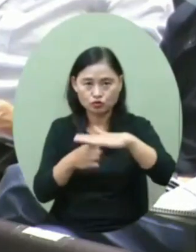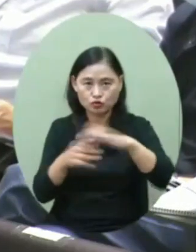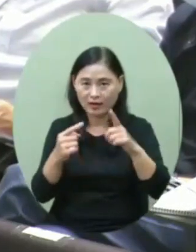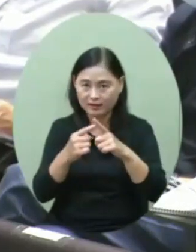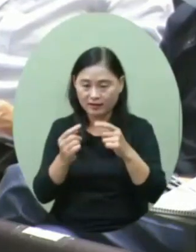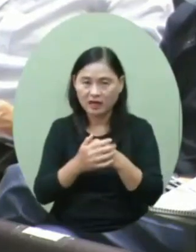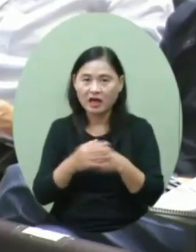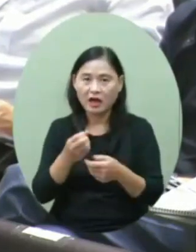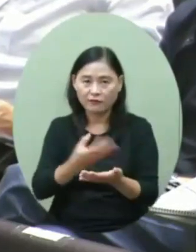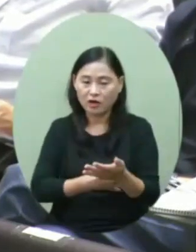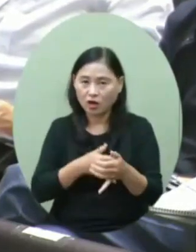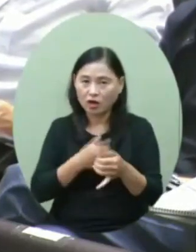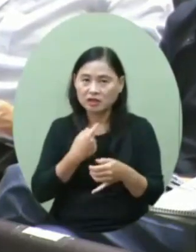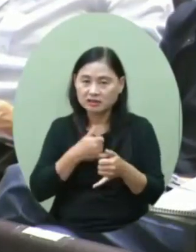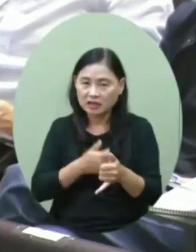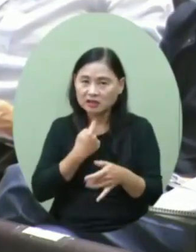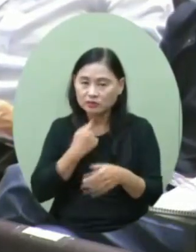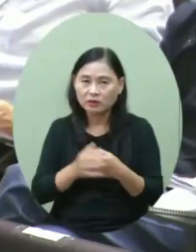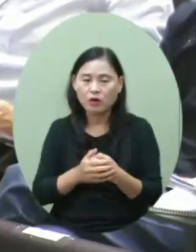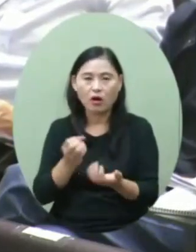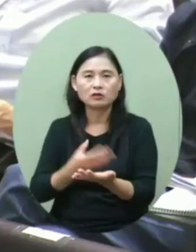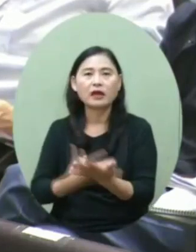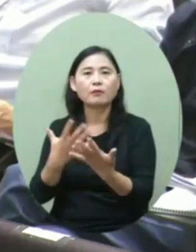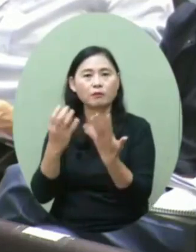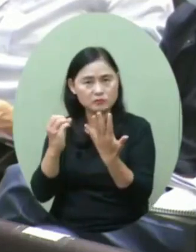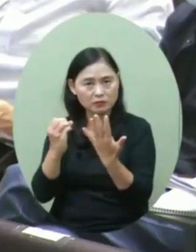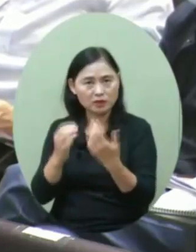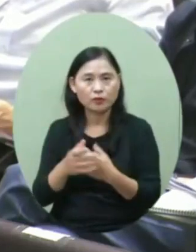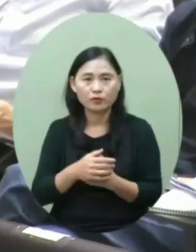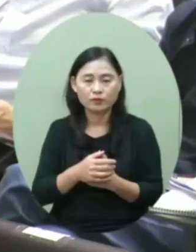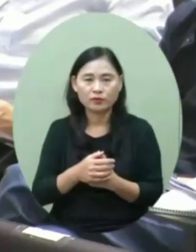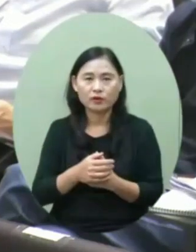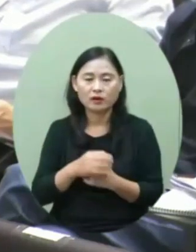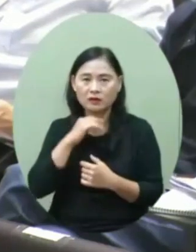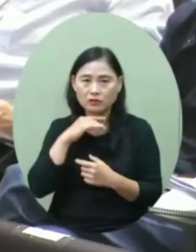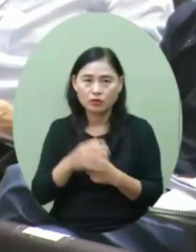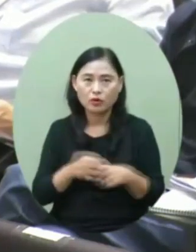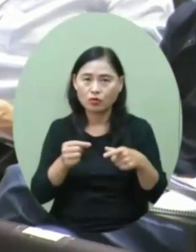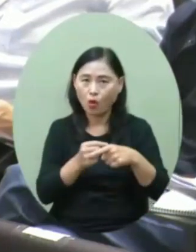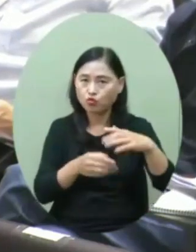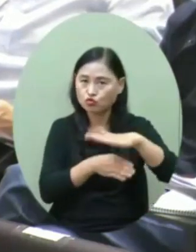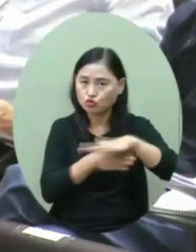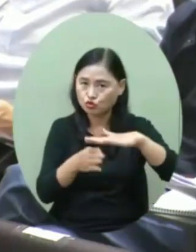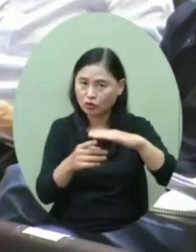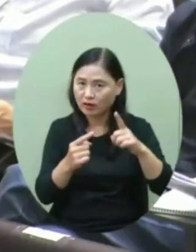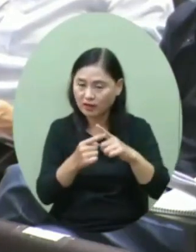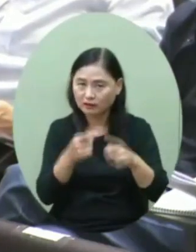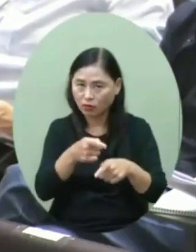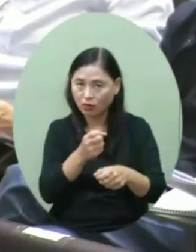for staff of the CPG office in Hong Kong. Now, whether they